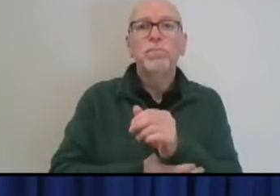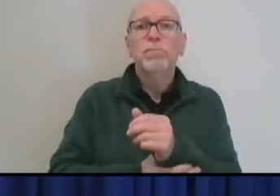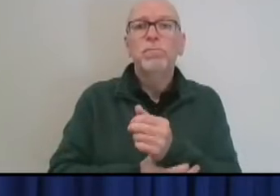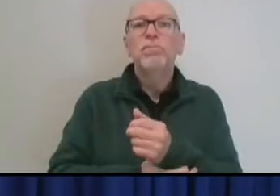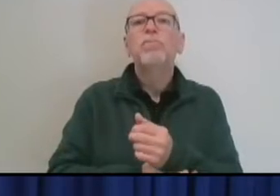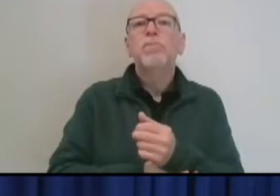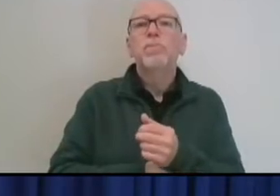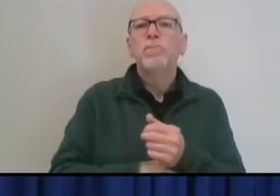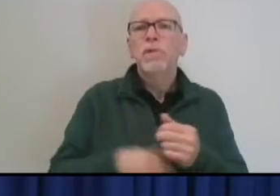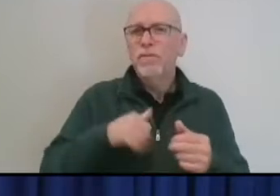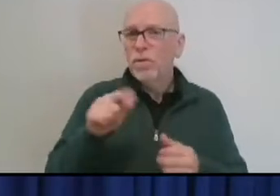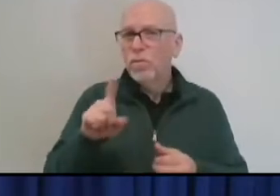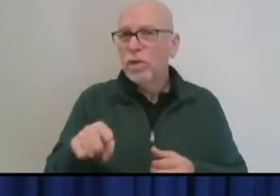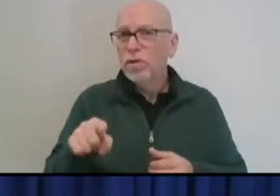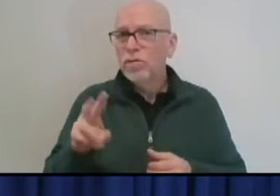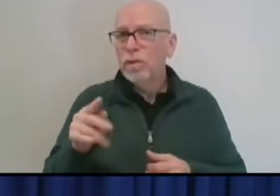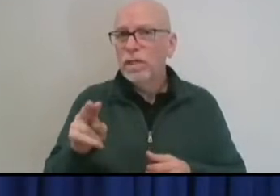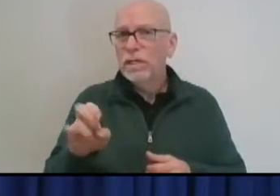Whitney?